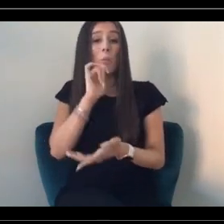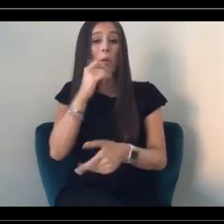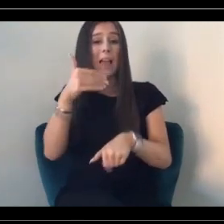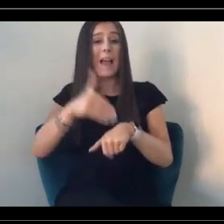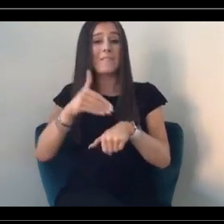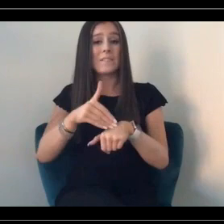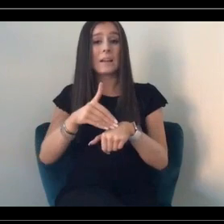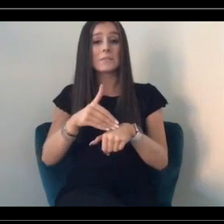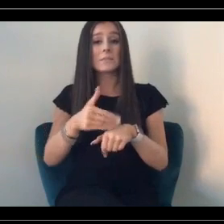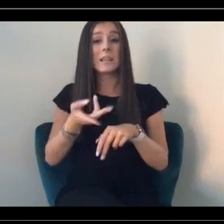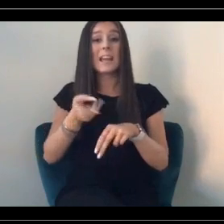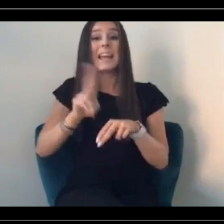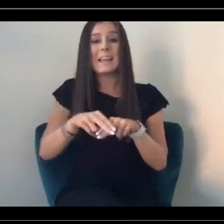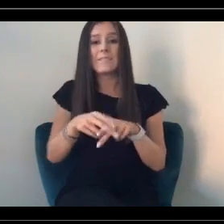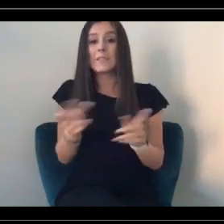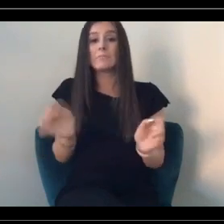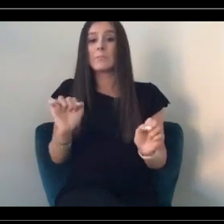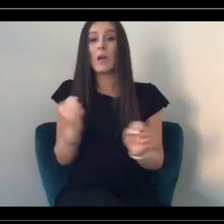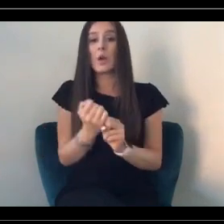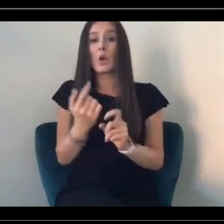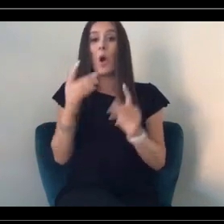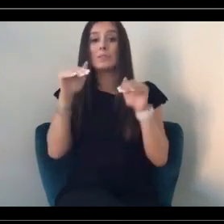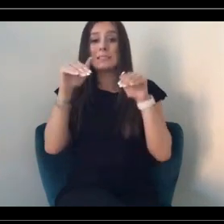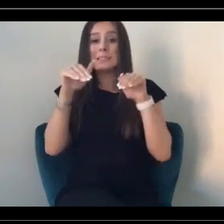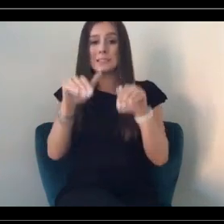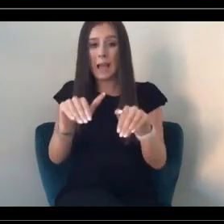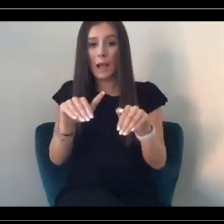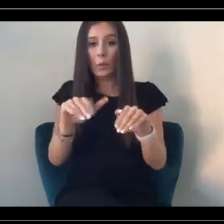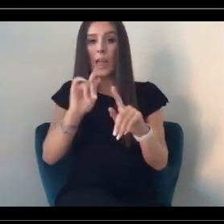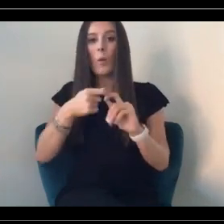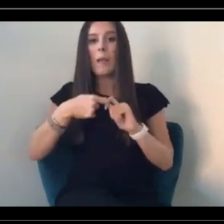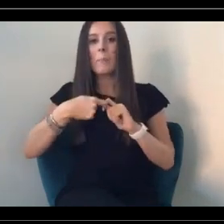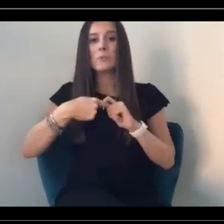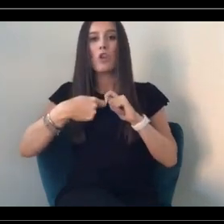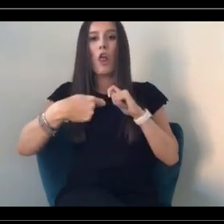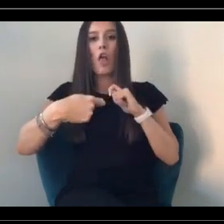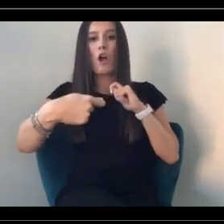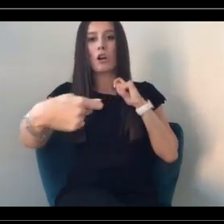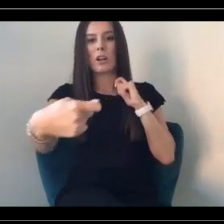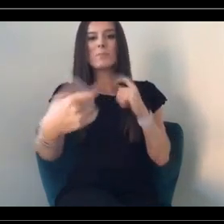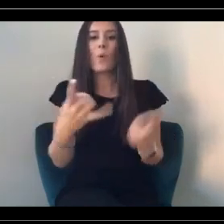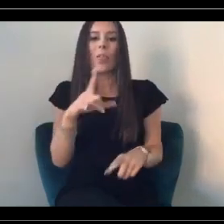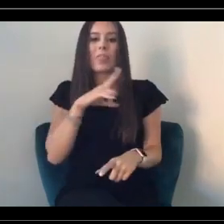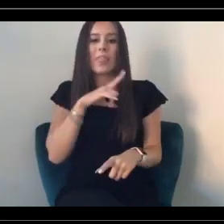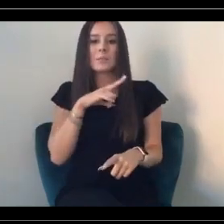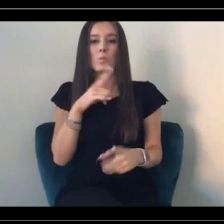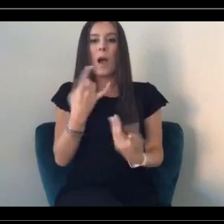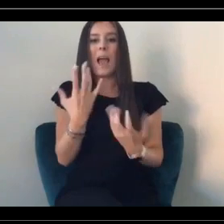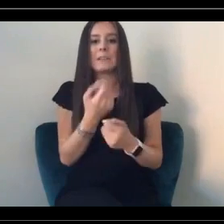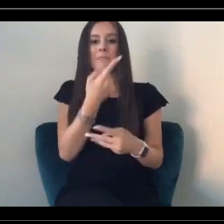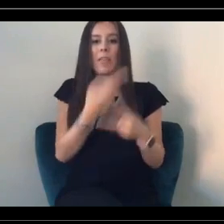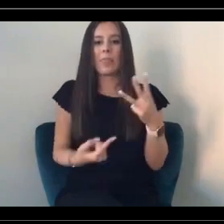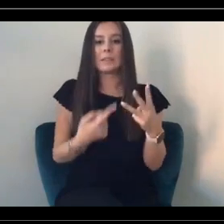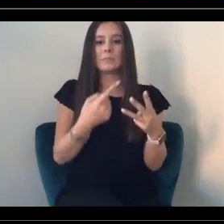longer length if we hadn't done that. So it's because of the constraints either side of the